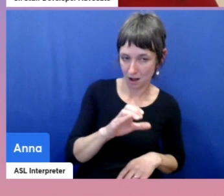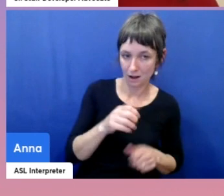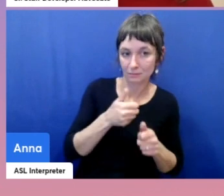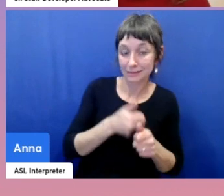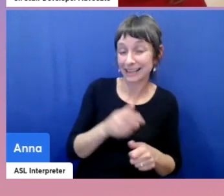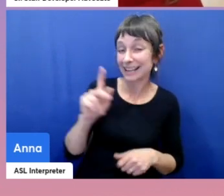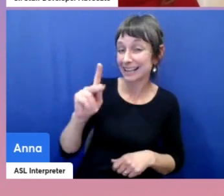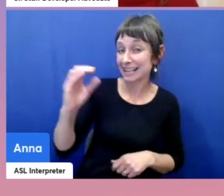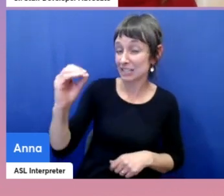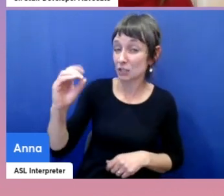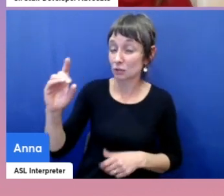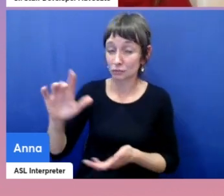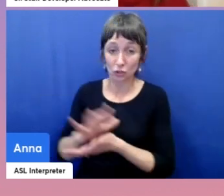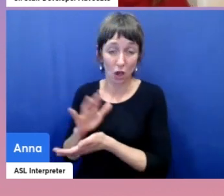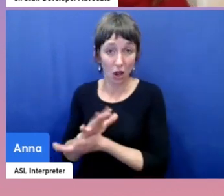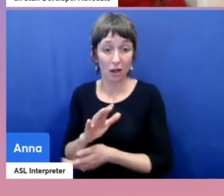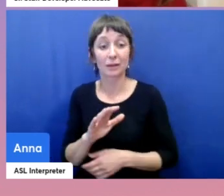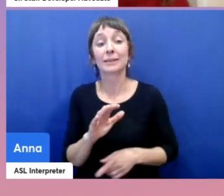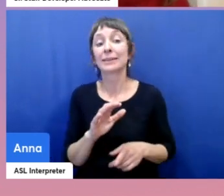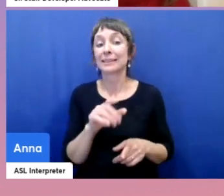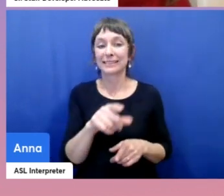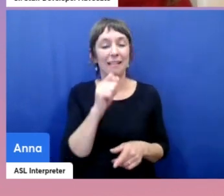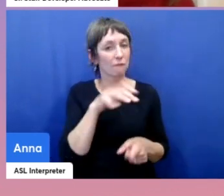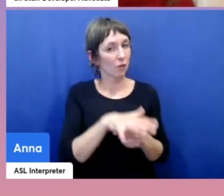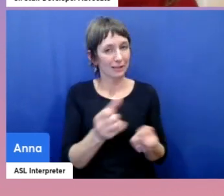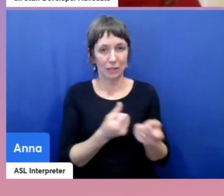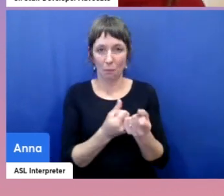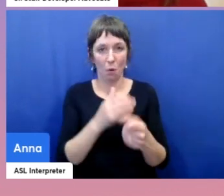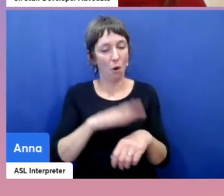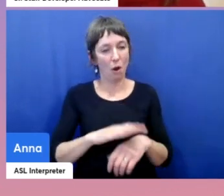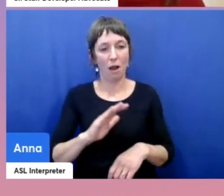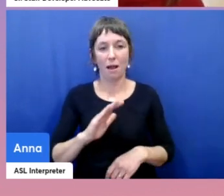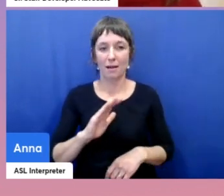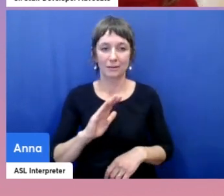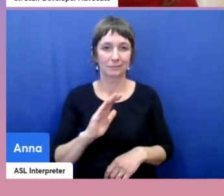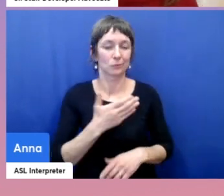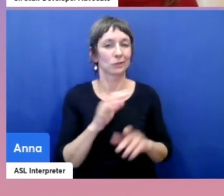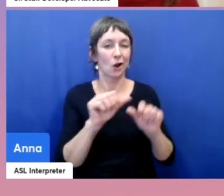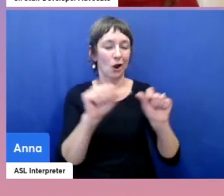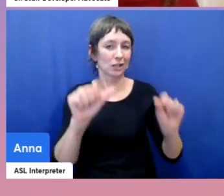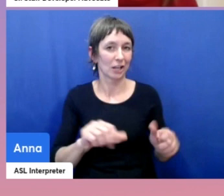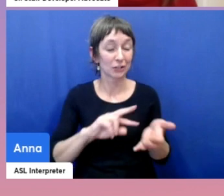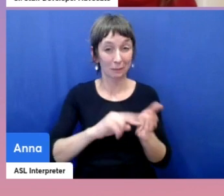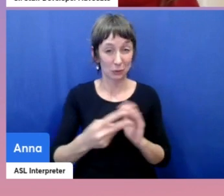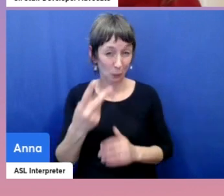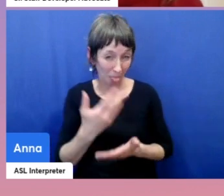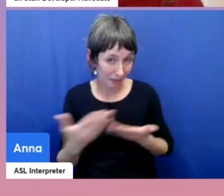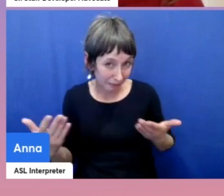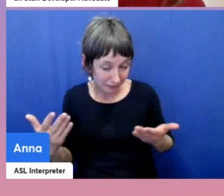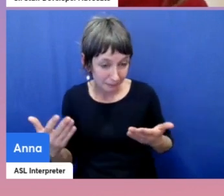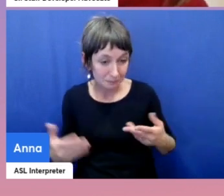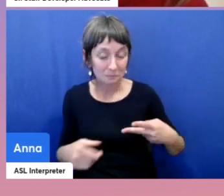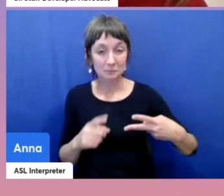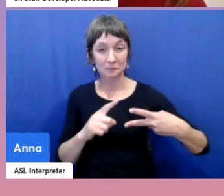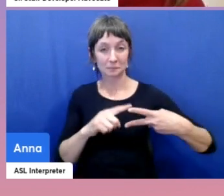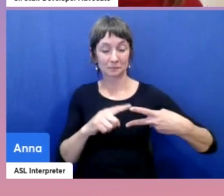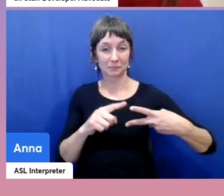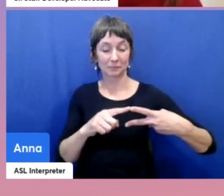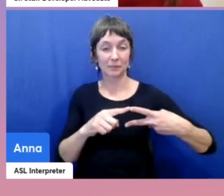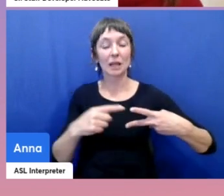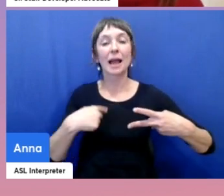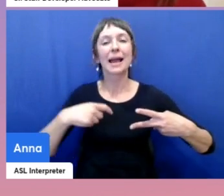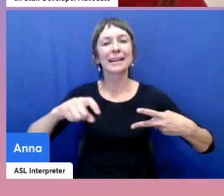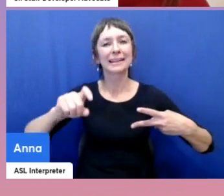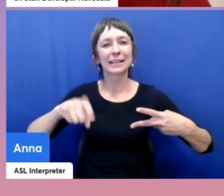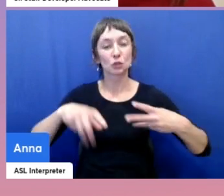docs, etcd is not fully supported on ARM architectures, which means 2 things. So first, I needed